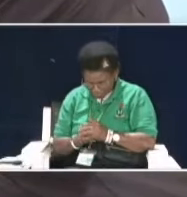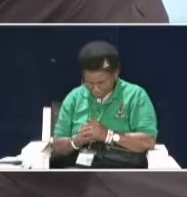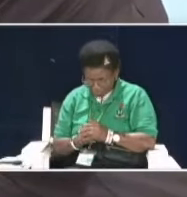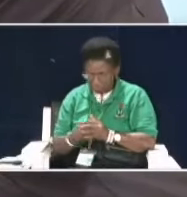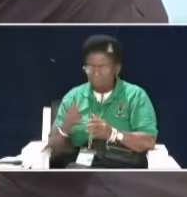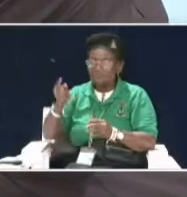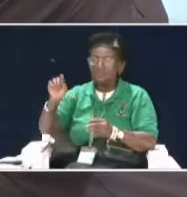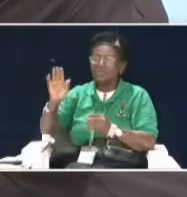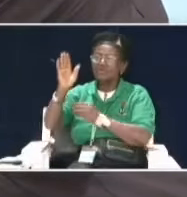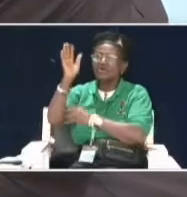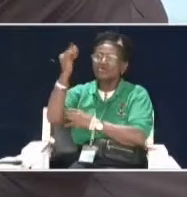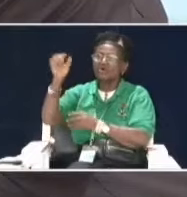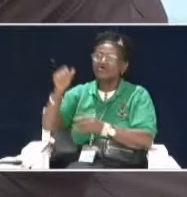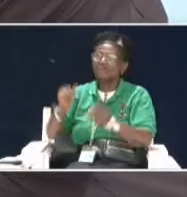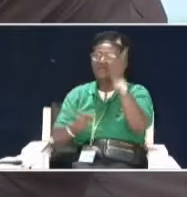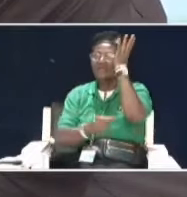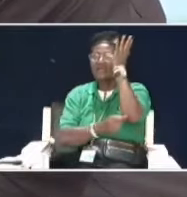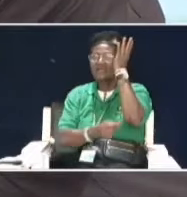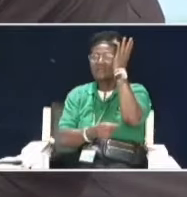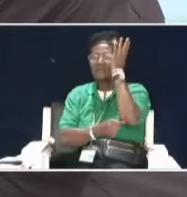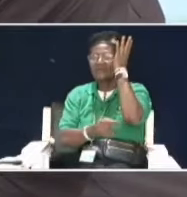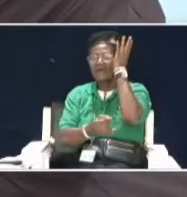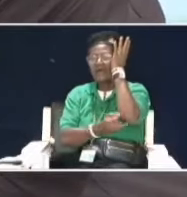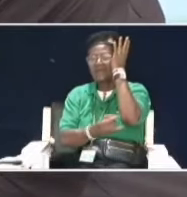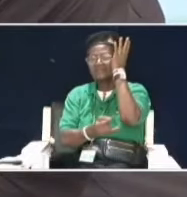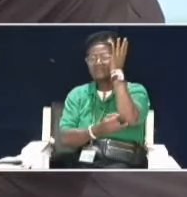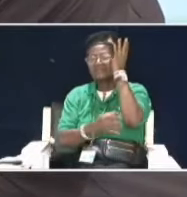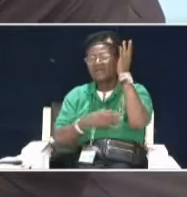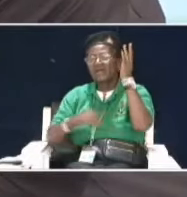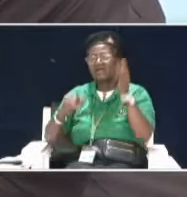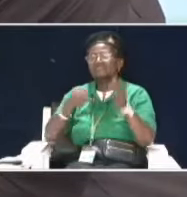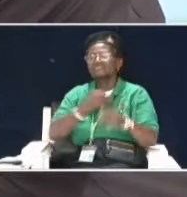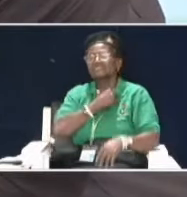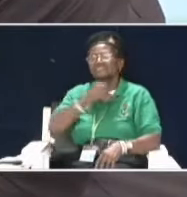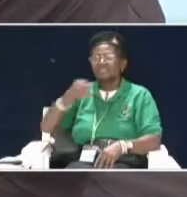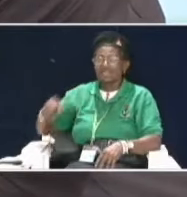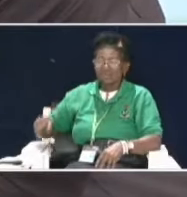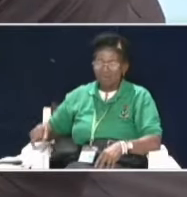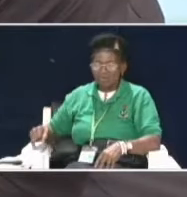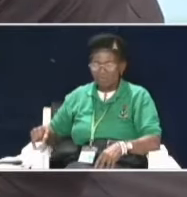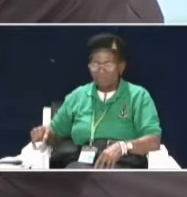God of Abraham, Isaac, and Jacob,